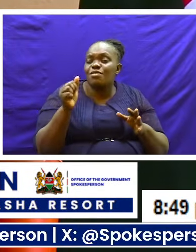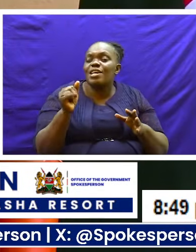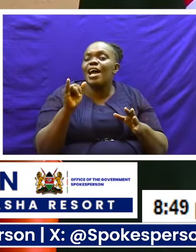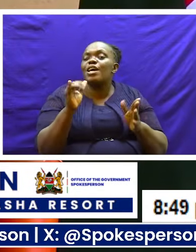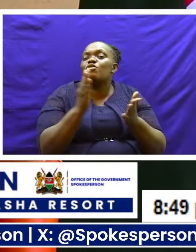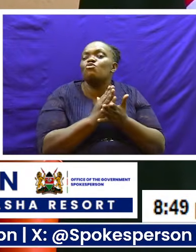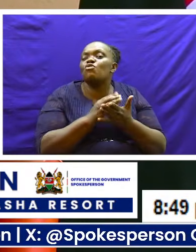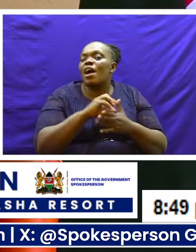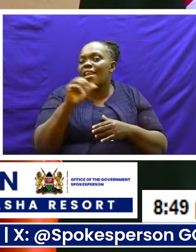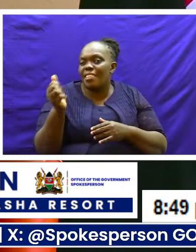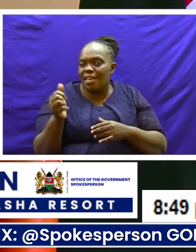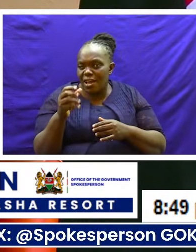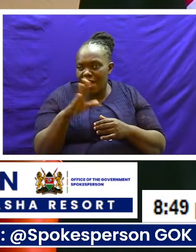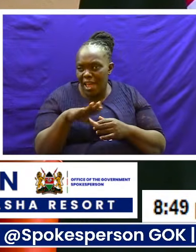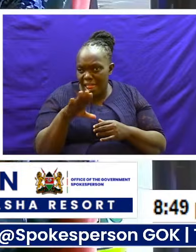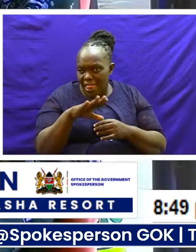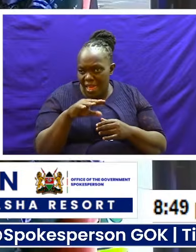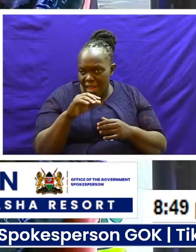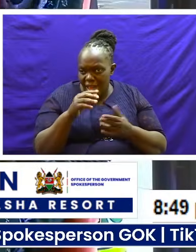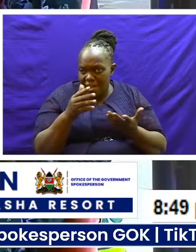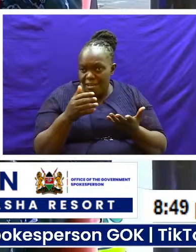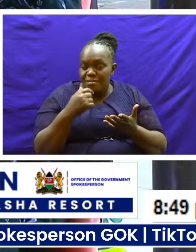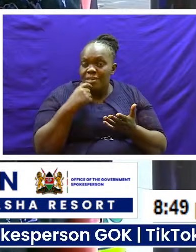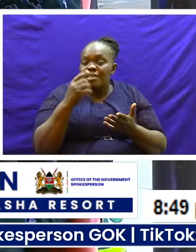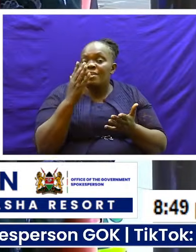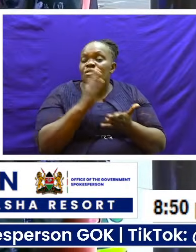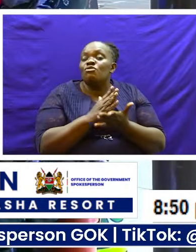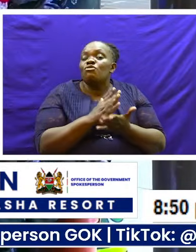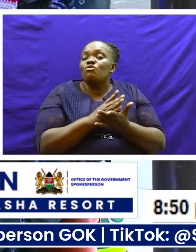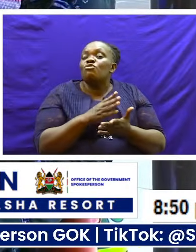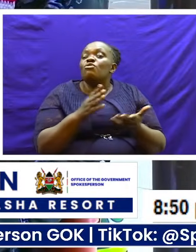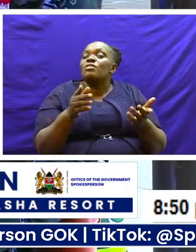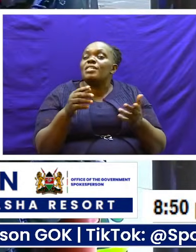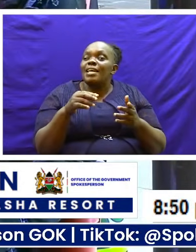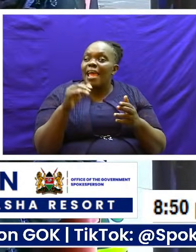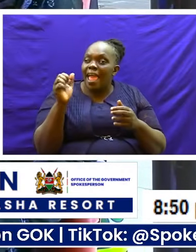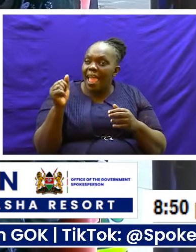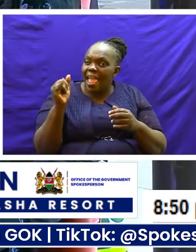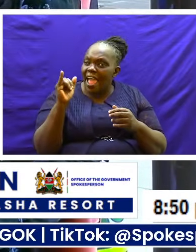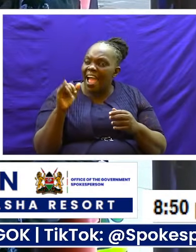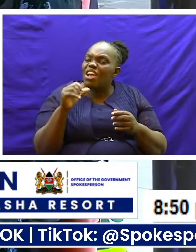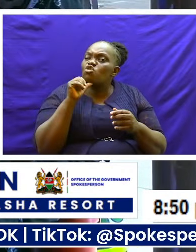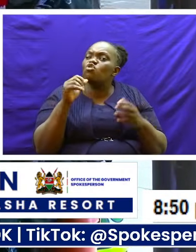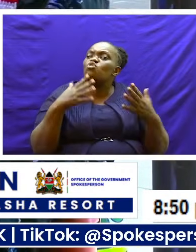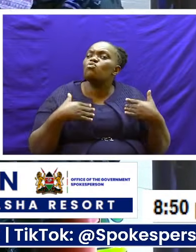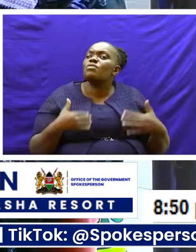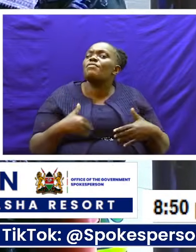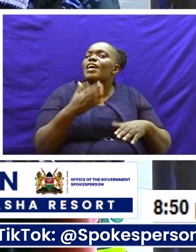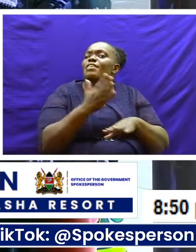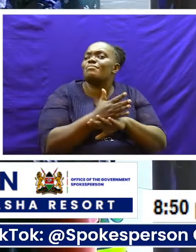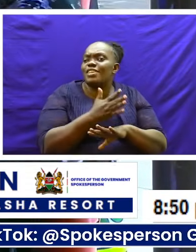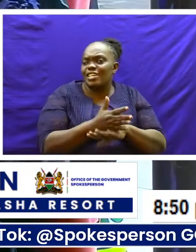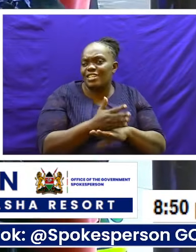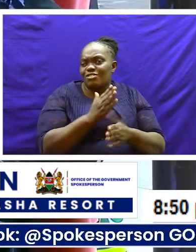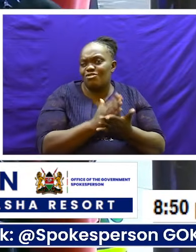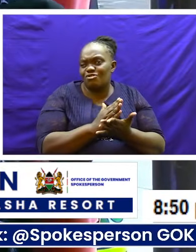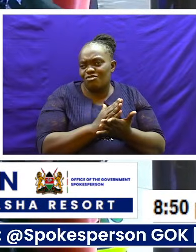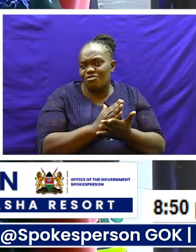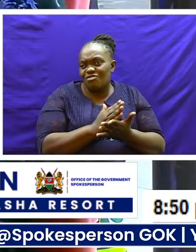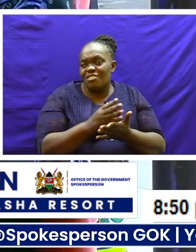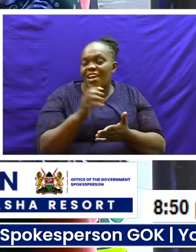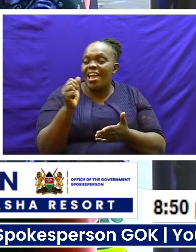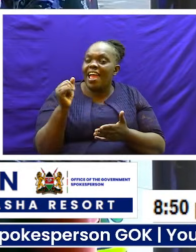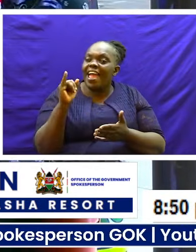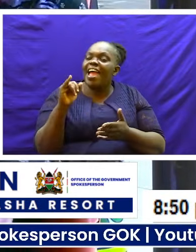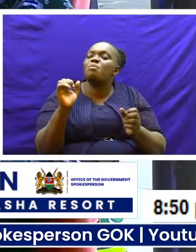that's another area that will never. Tunasema kwamba akili mnemba sio binadamu bandia. Hiyo Kiswahili sasa mimi. AI